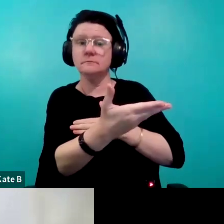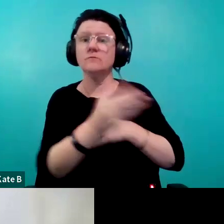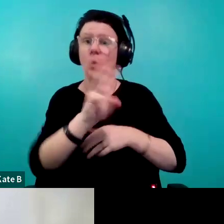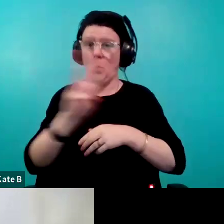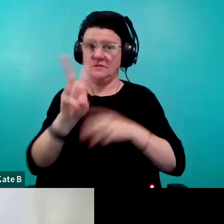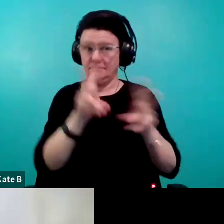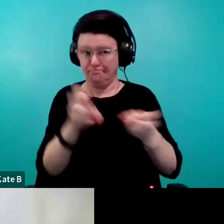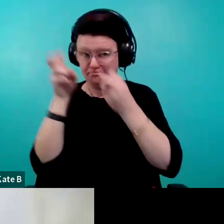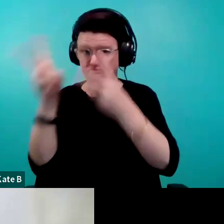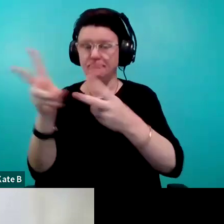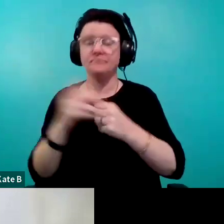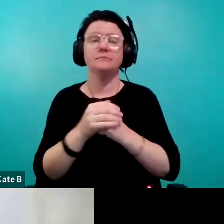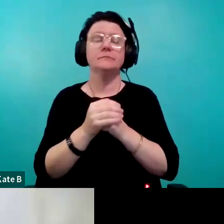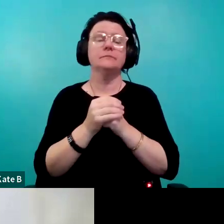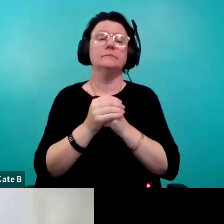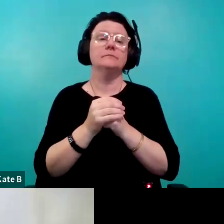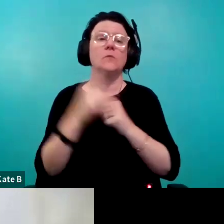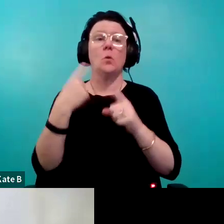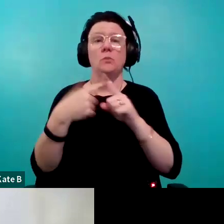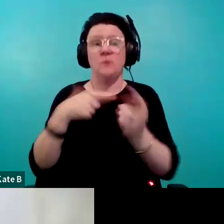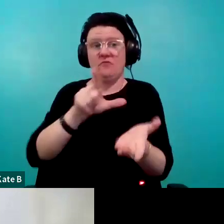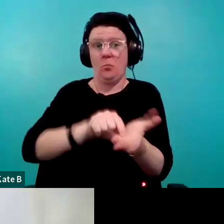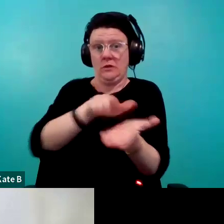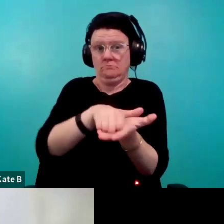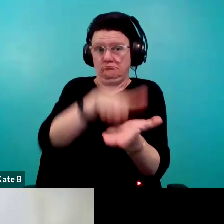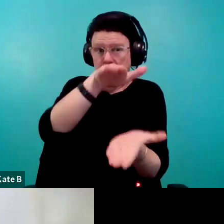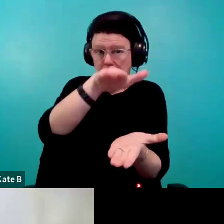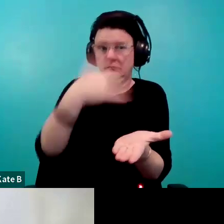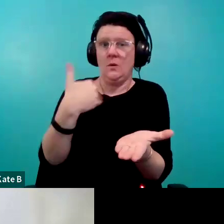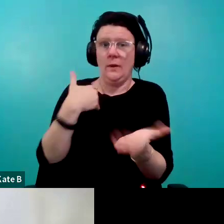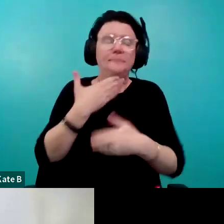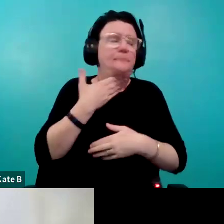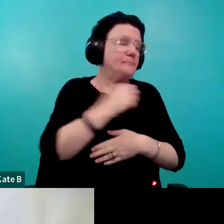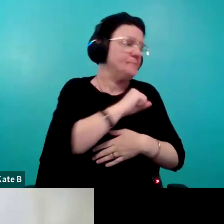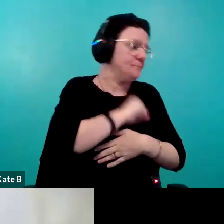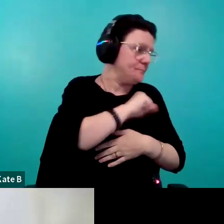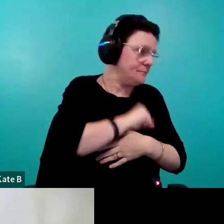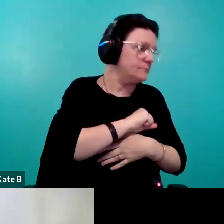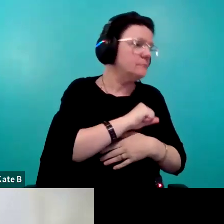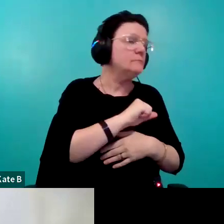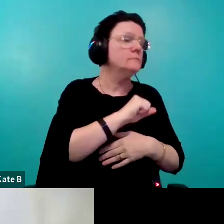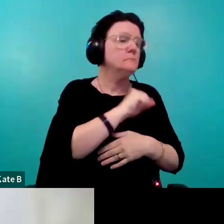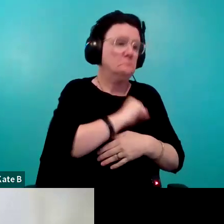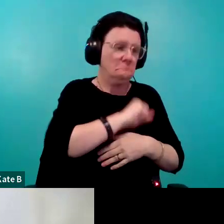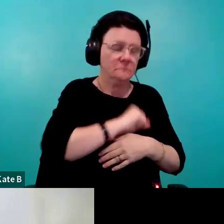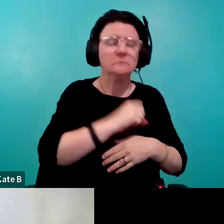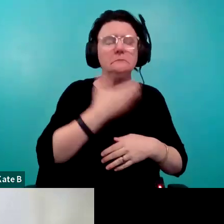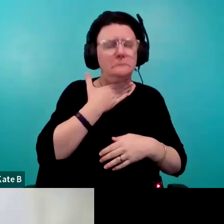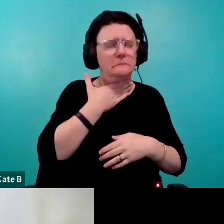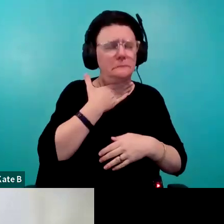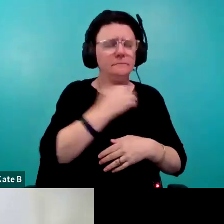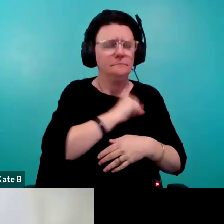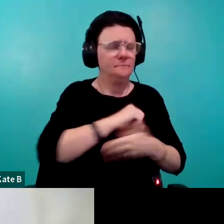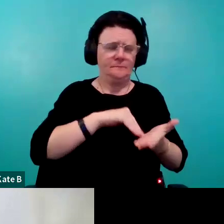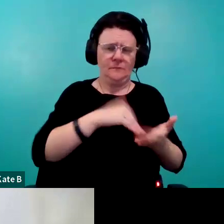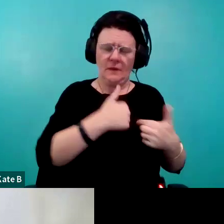website. We will have these in printed versions also that we will be able to provide to you.